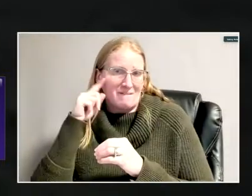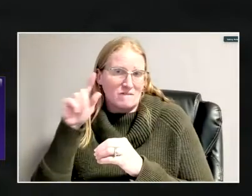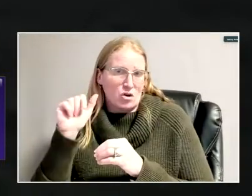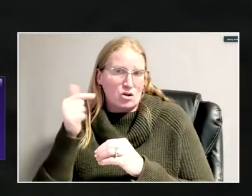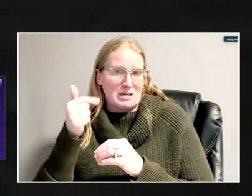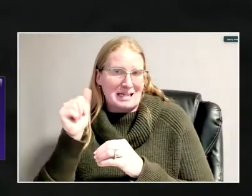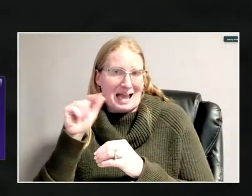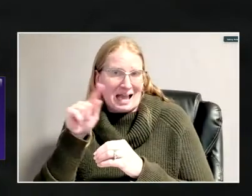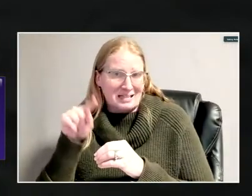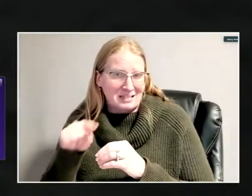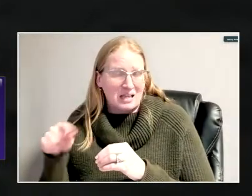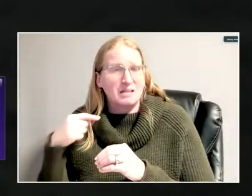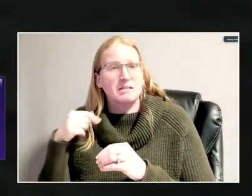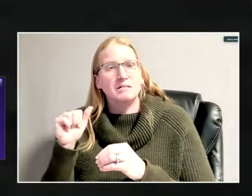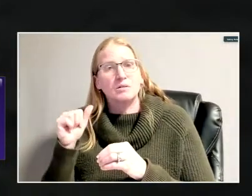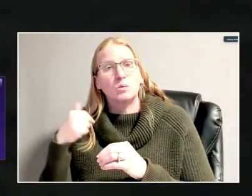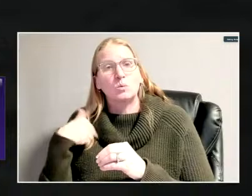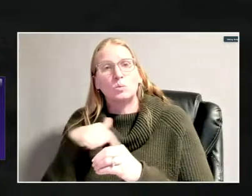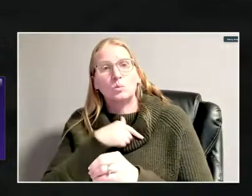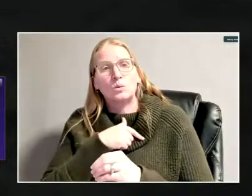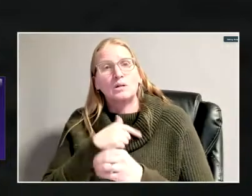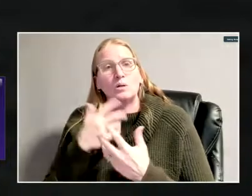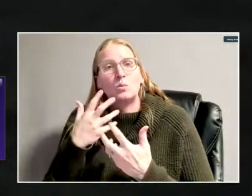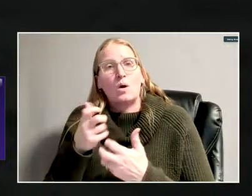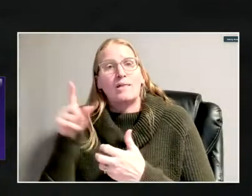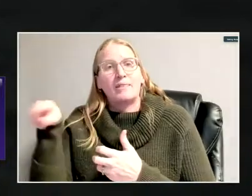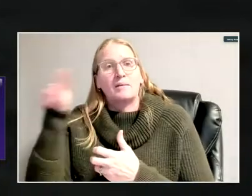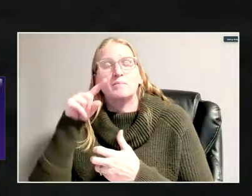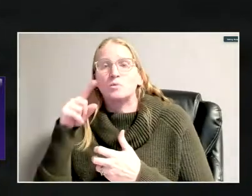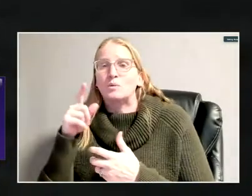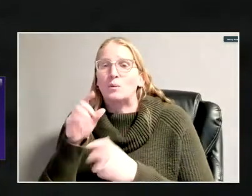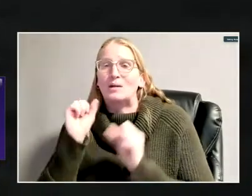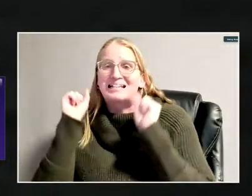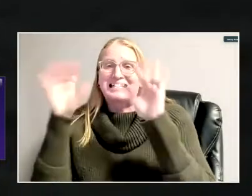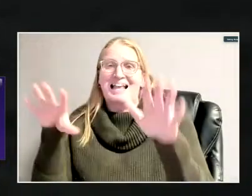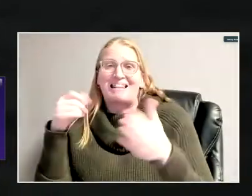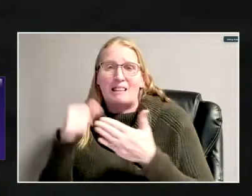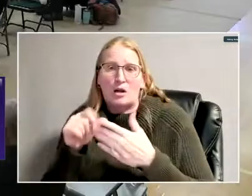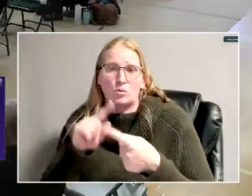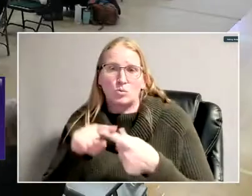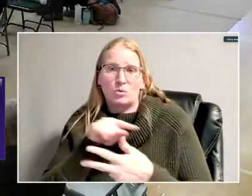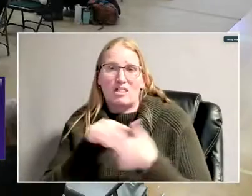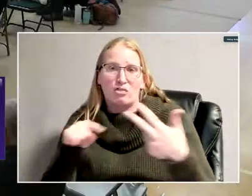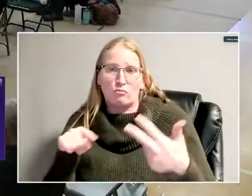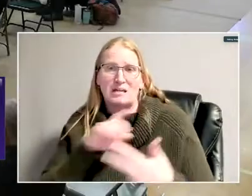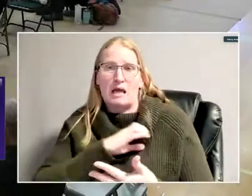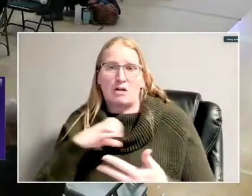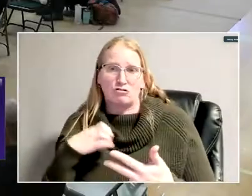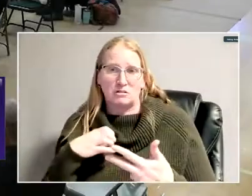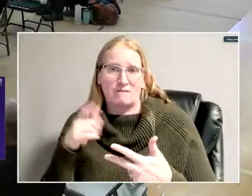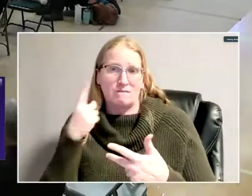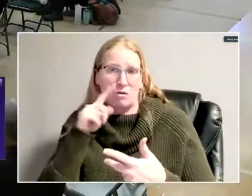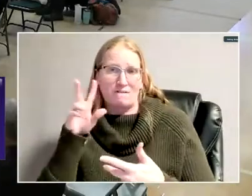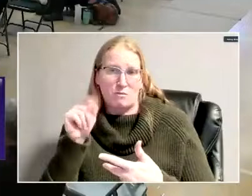resolution to the three members of Vermont's Congressional Delegation all those in favor please stand and say